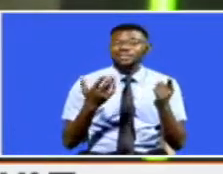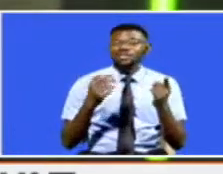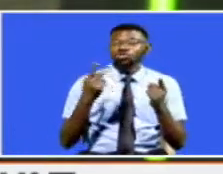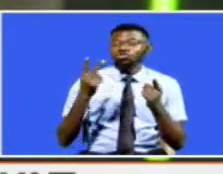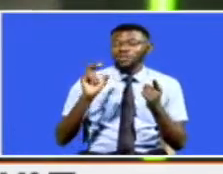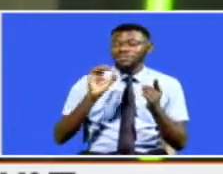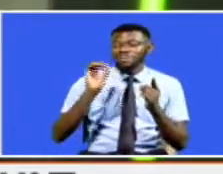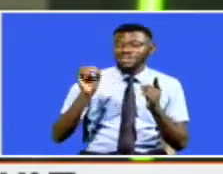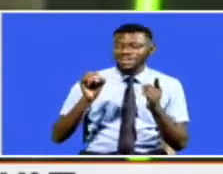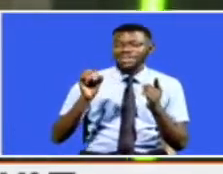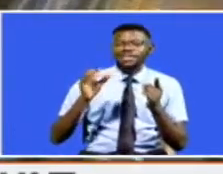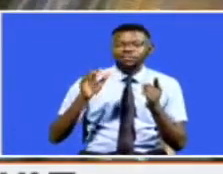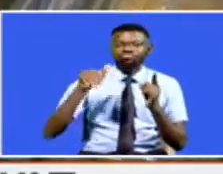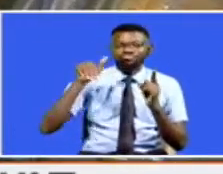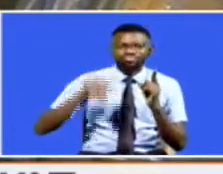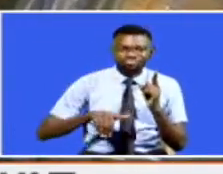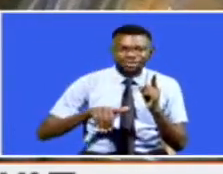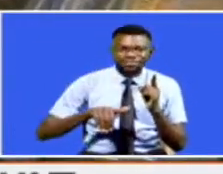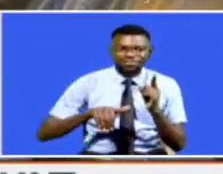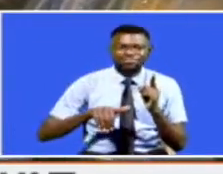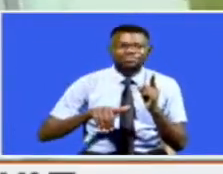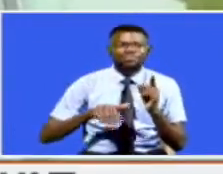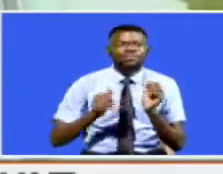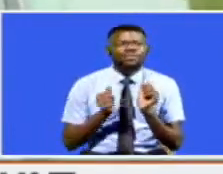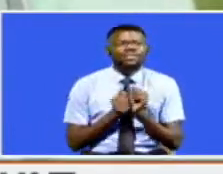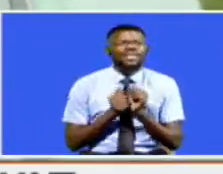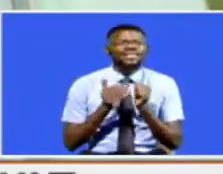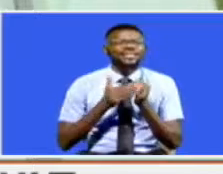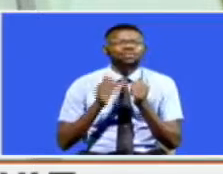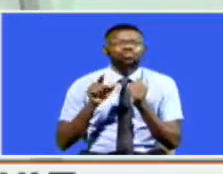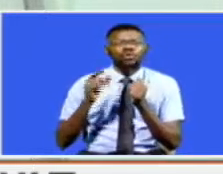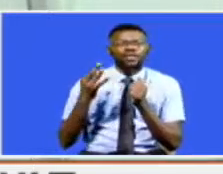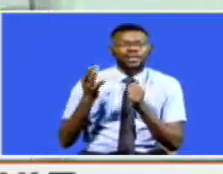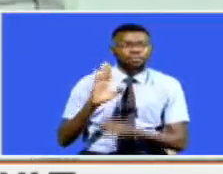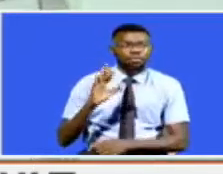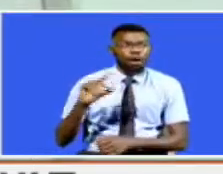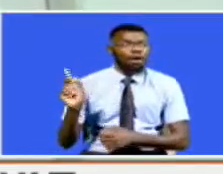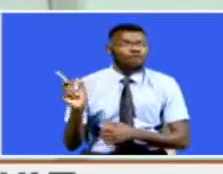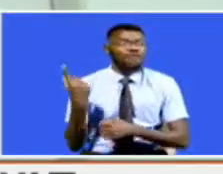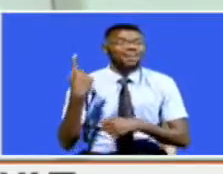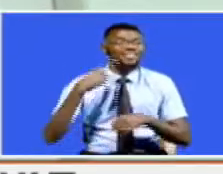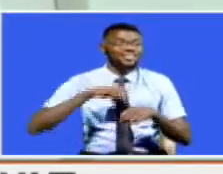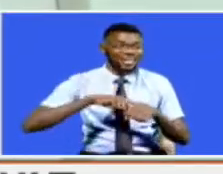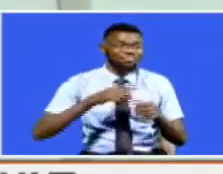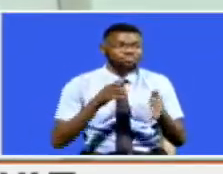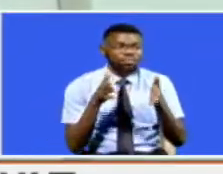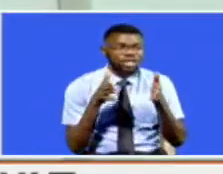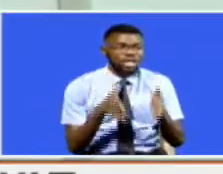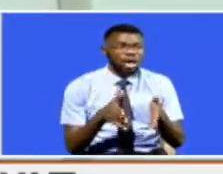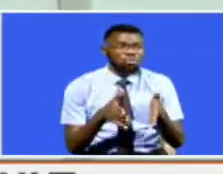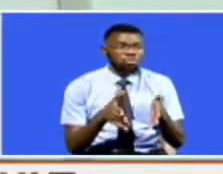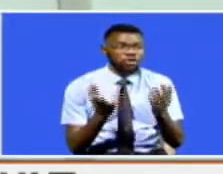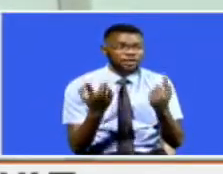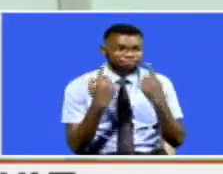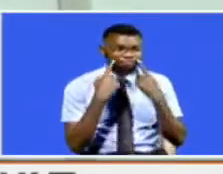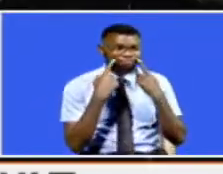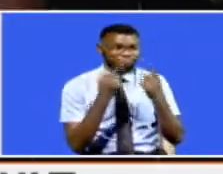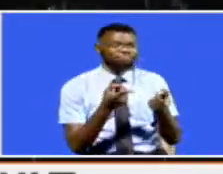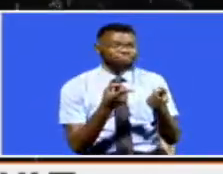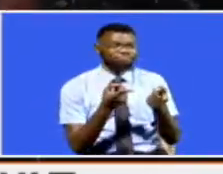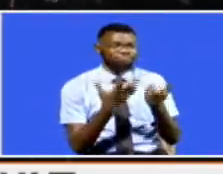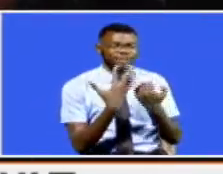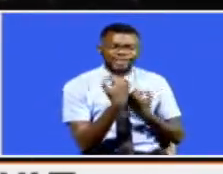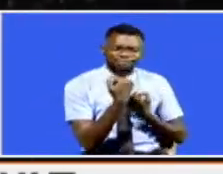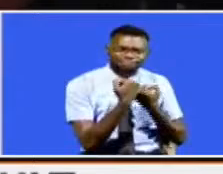20% to 19.3 billion shillings. This is the first time that the subsidiary has taken such a hit in nearly a decade, with the